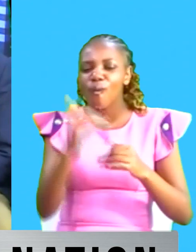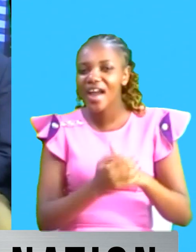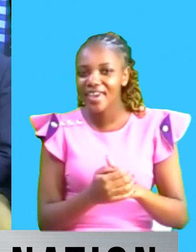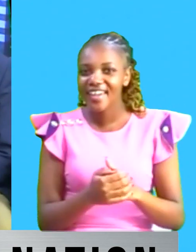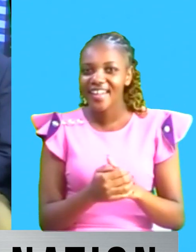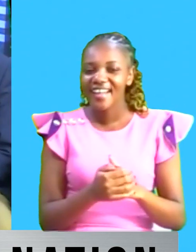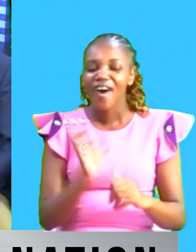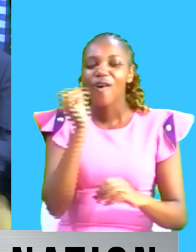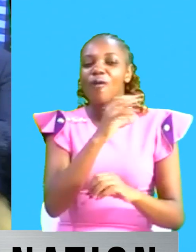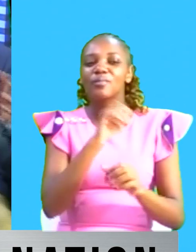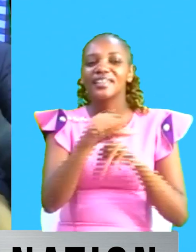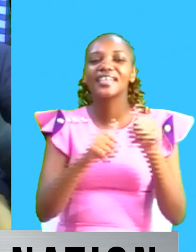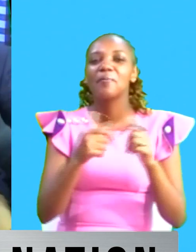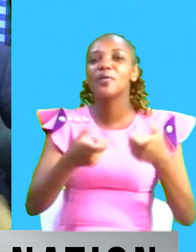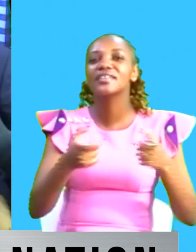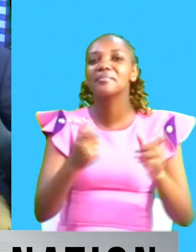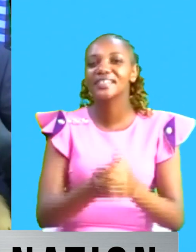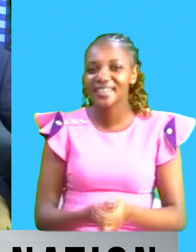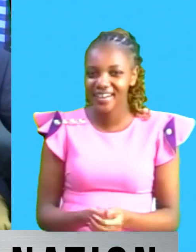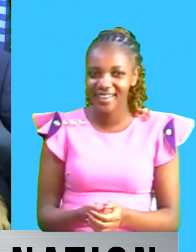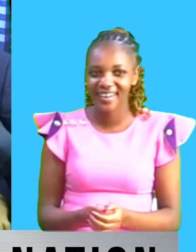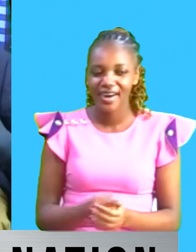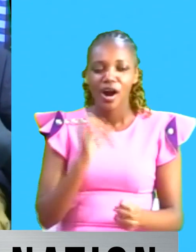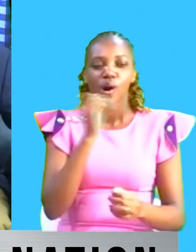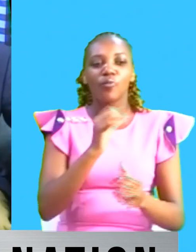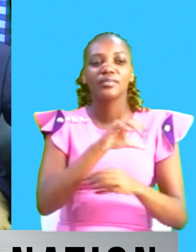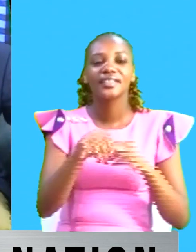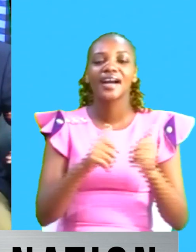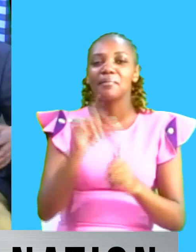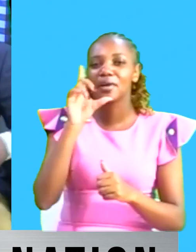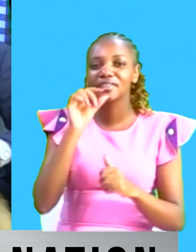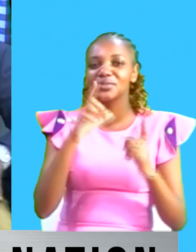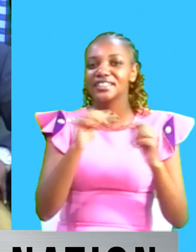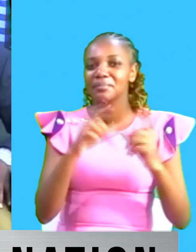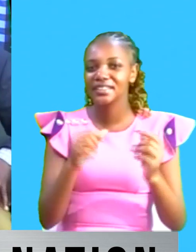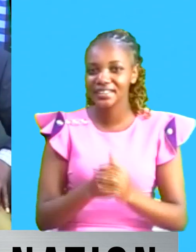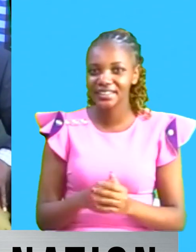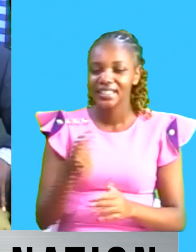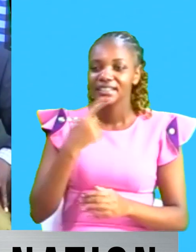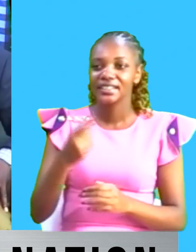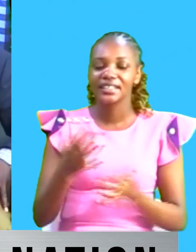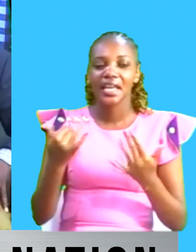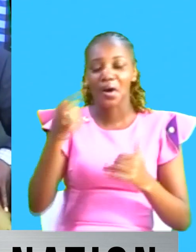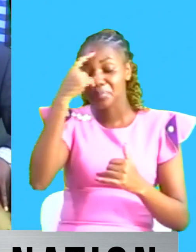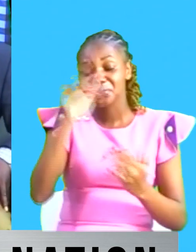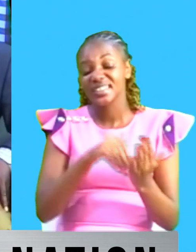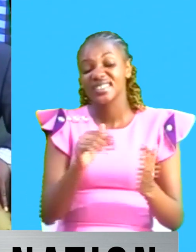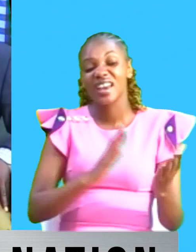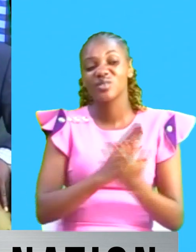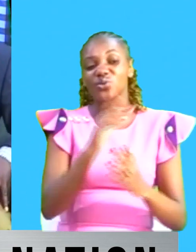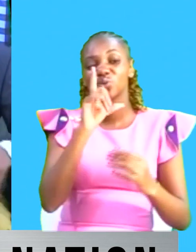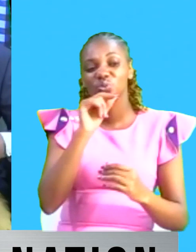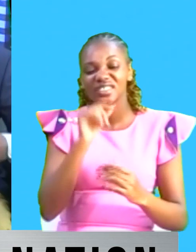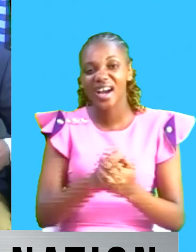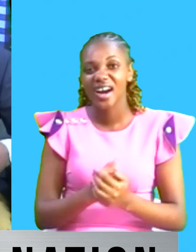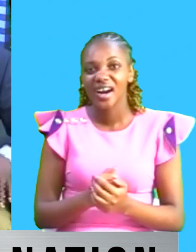that the medium of address. To say that since that it has been addressed through a Twitter,